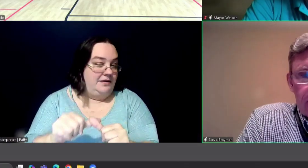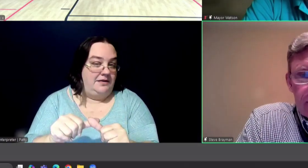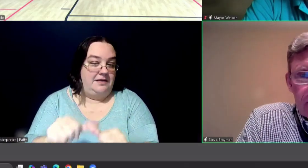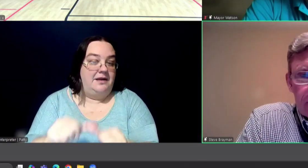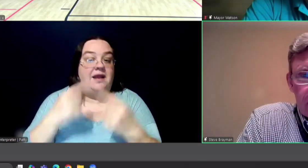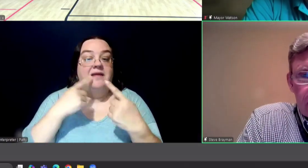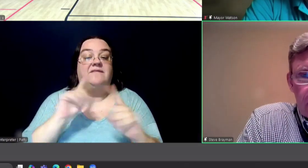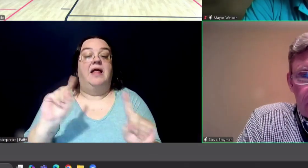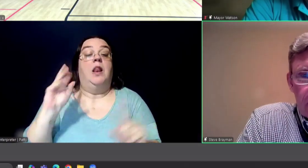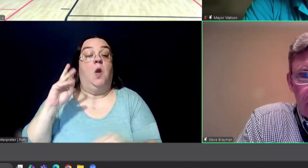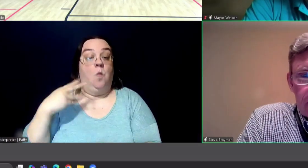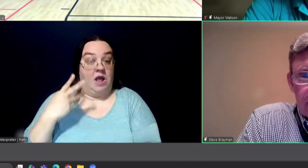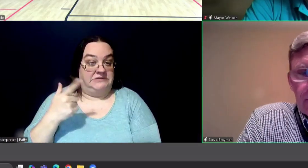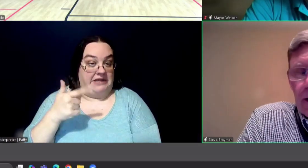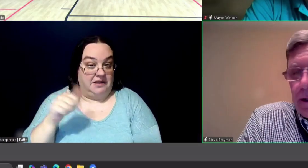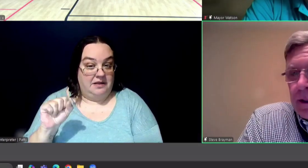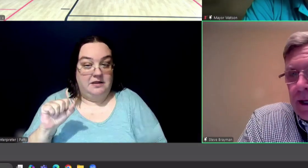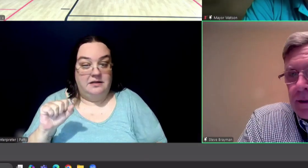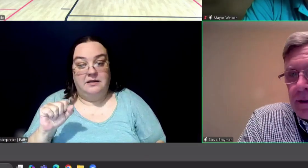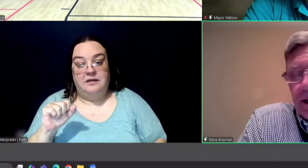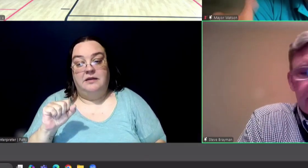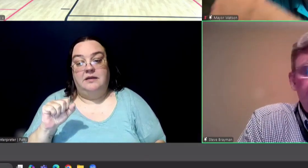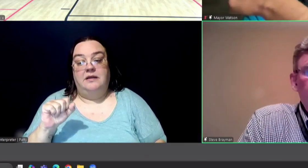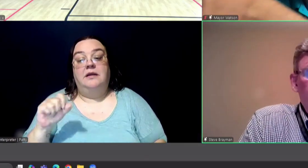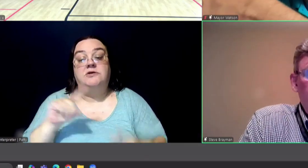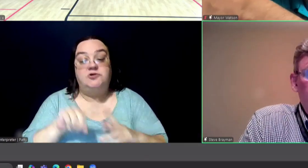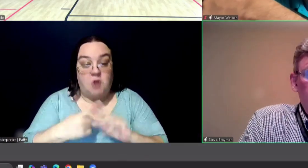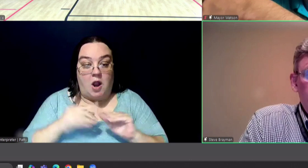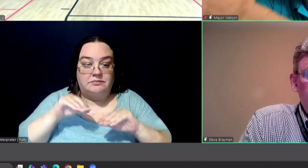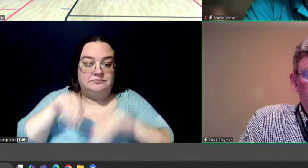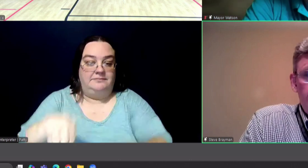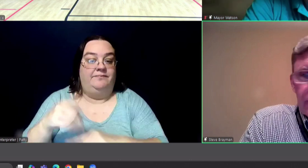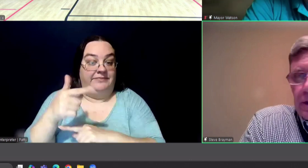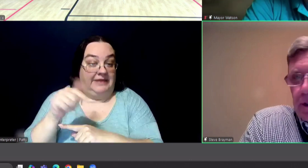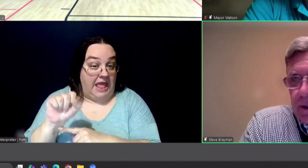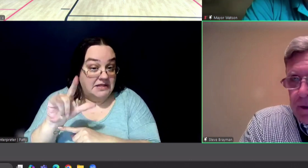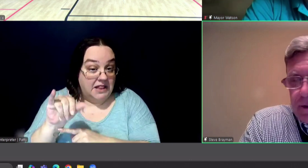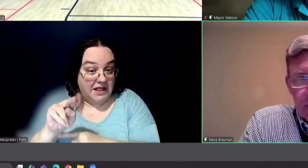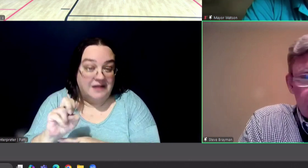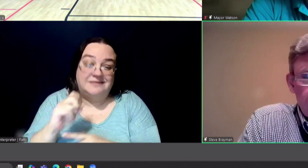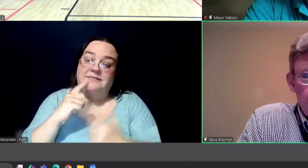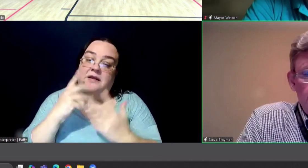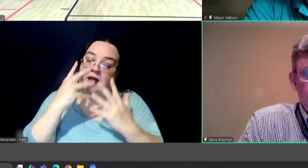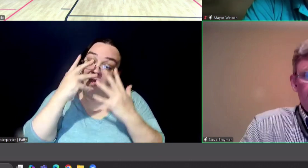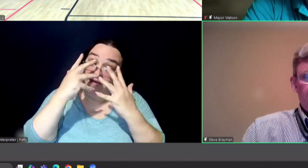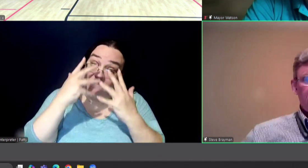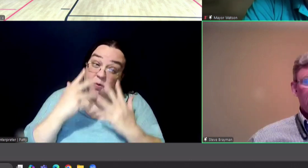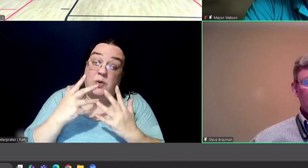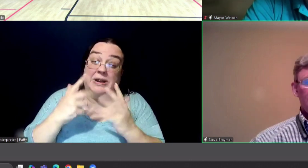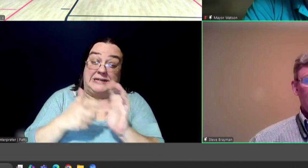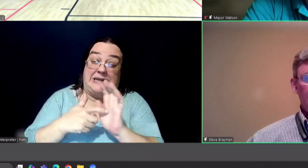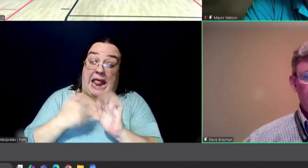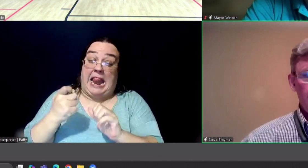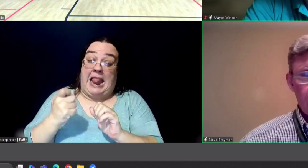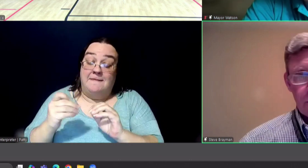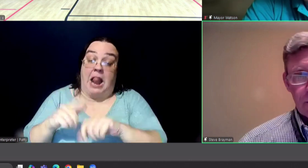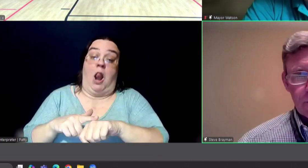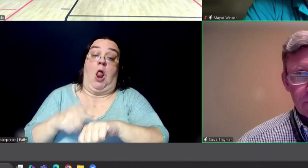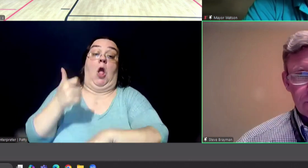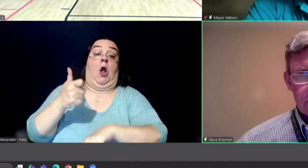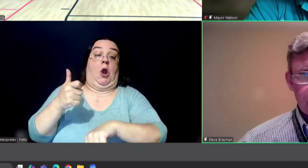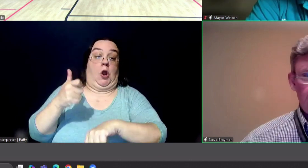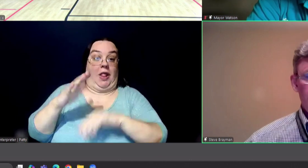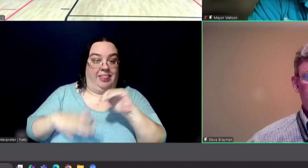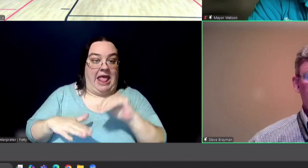Washington Gas to start laying the gas line. Unfortunately, this has taken a little bit longer than we wanted